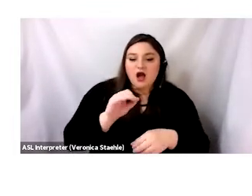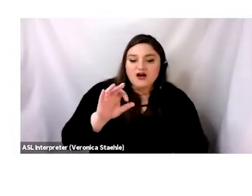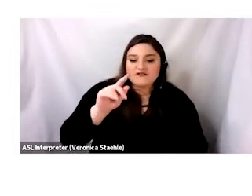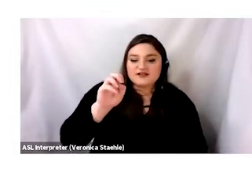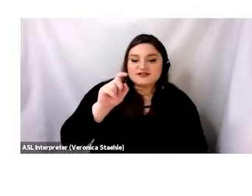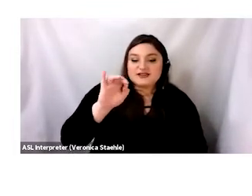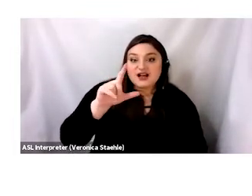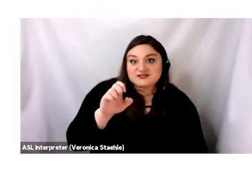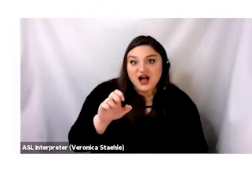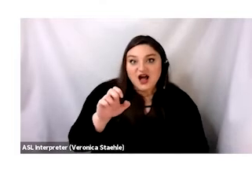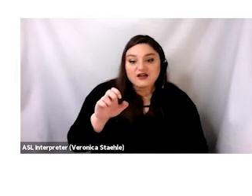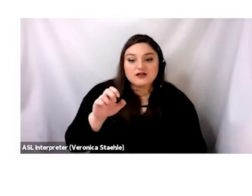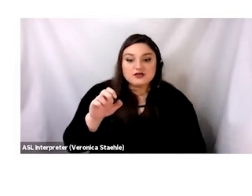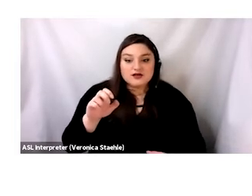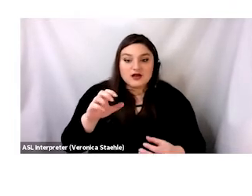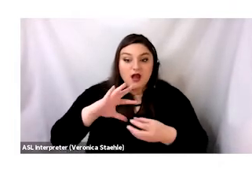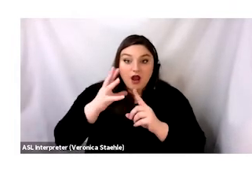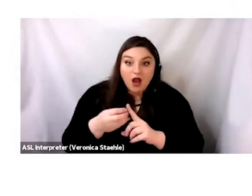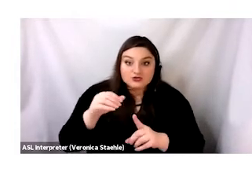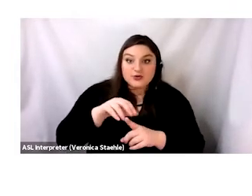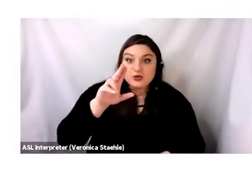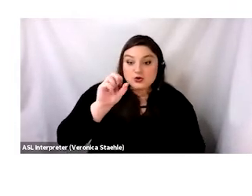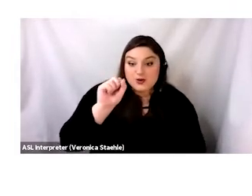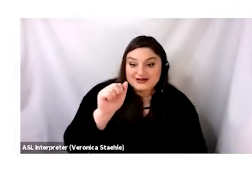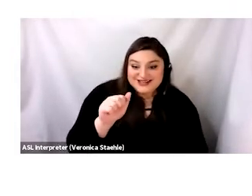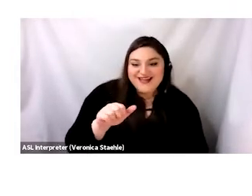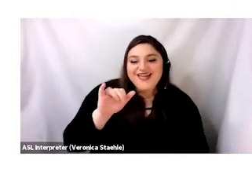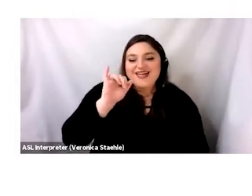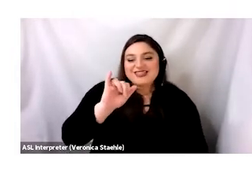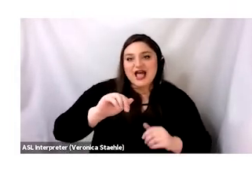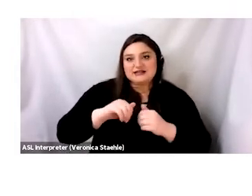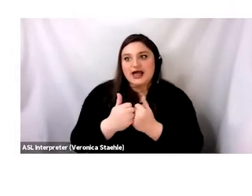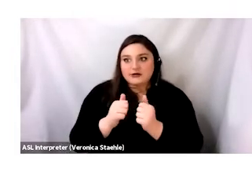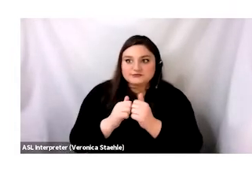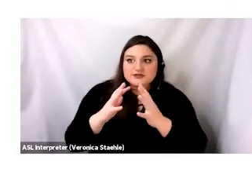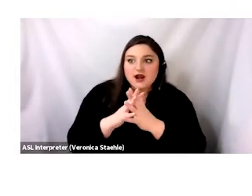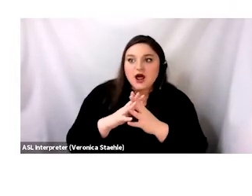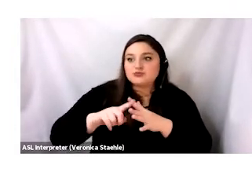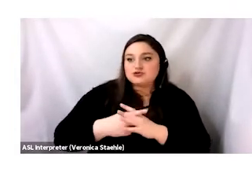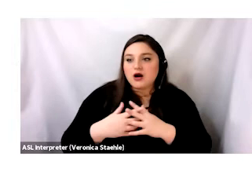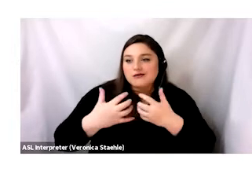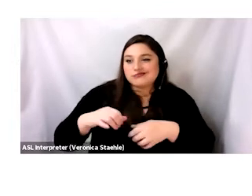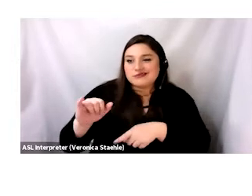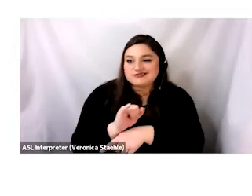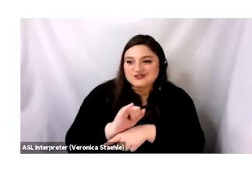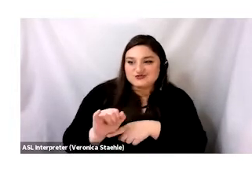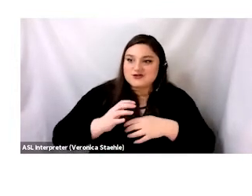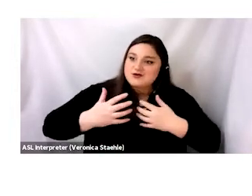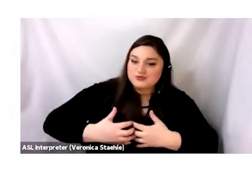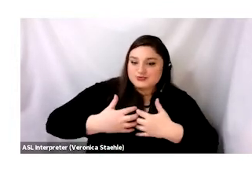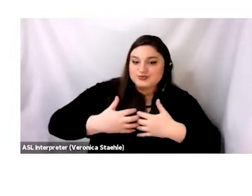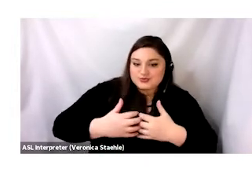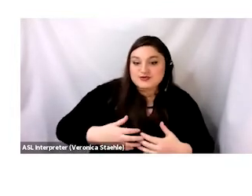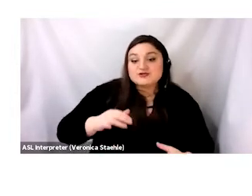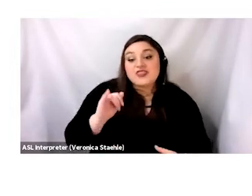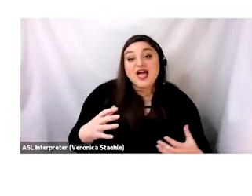is pretty much the rise of industrialization in the US. The international fashion industry was, like most things in America, built